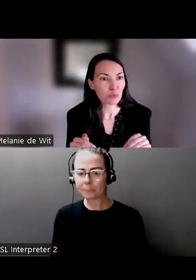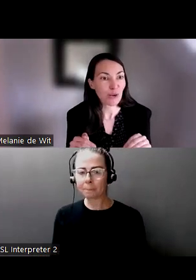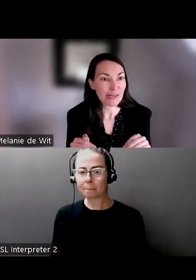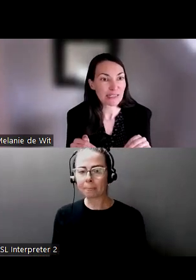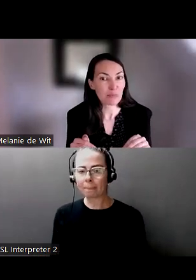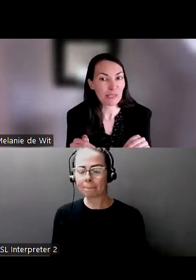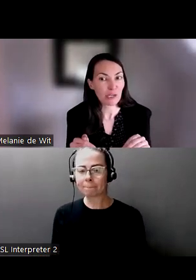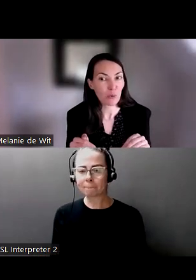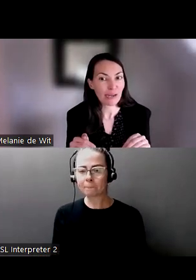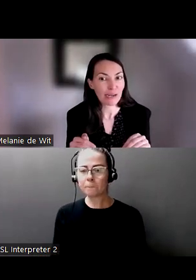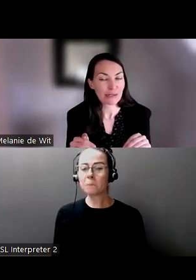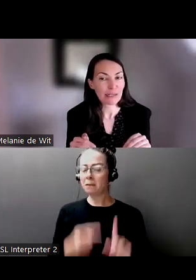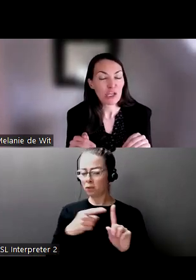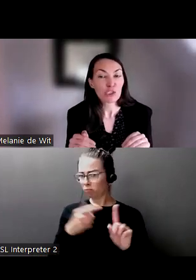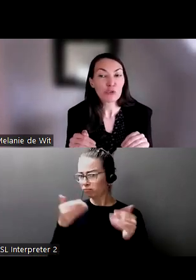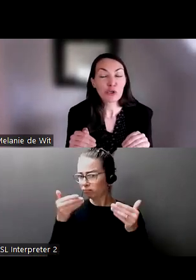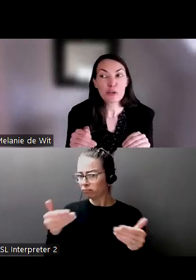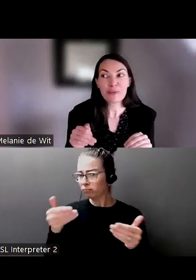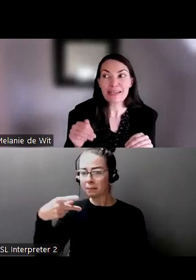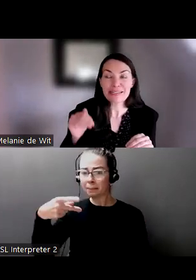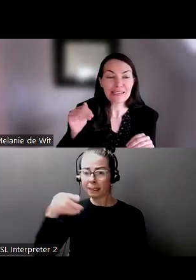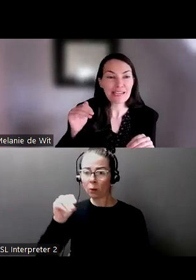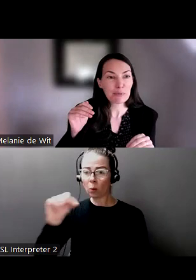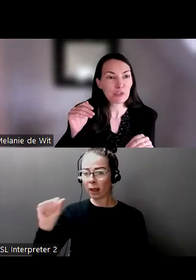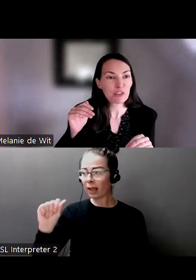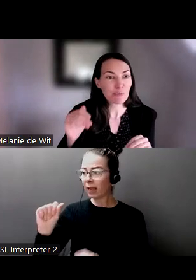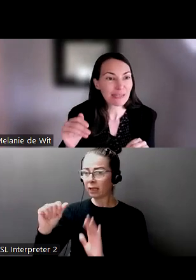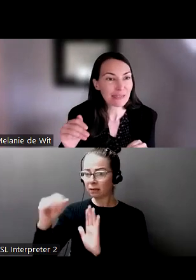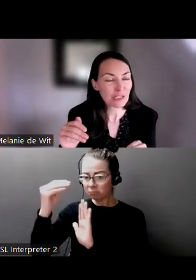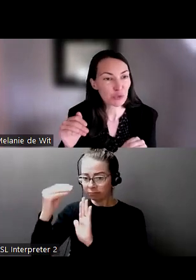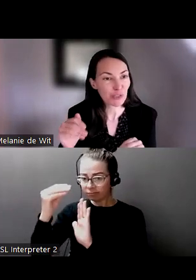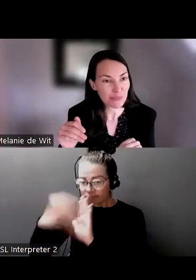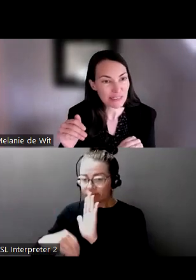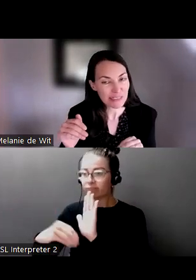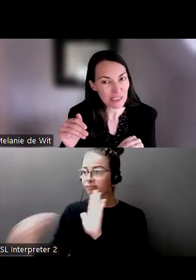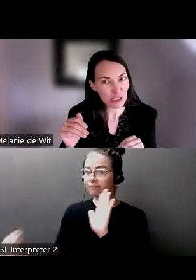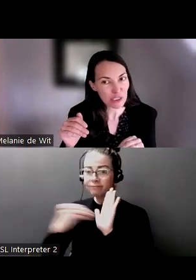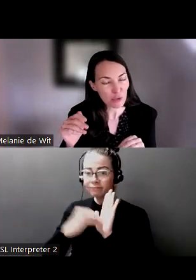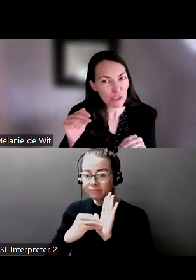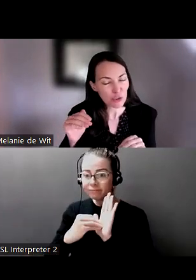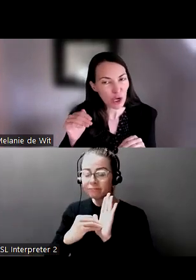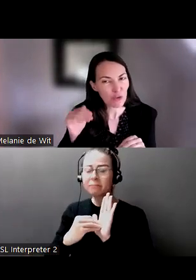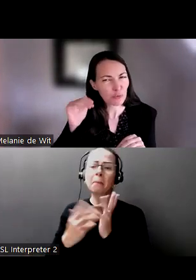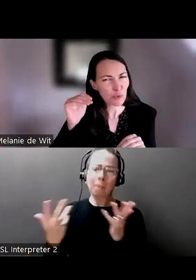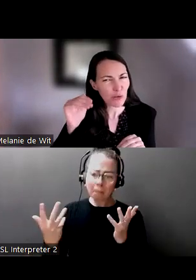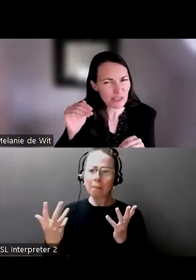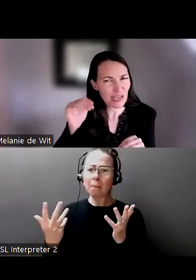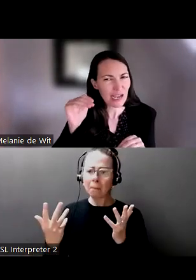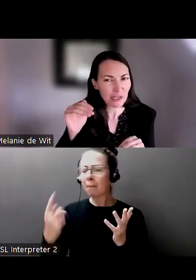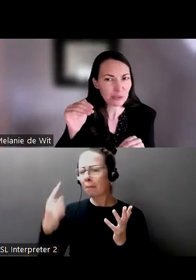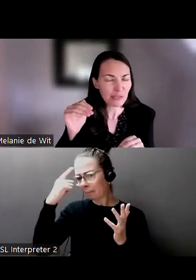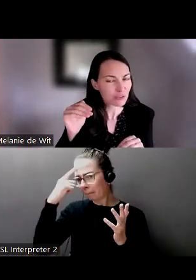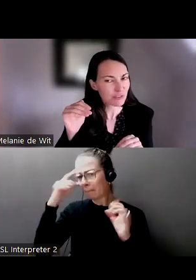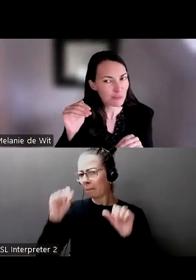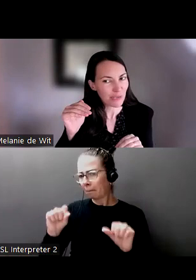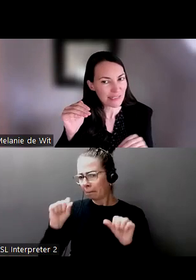to write a POA. You could be incapable of making a treatment decision, which often requires a